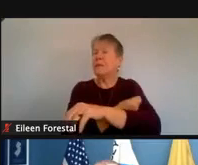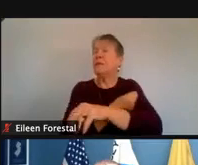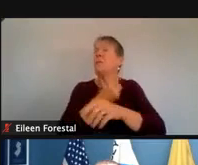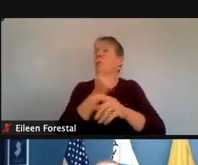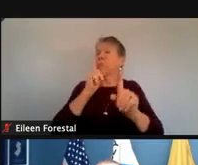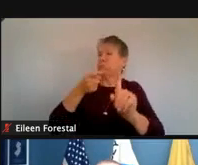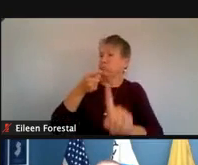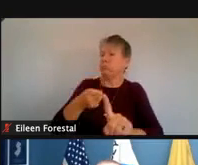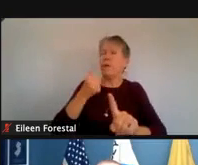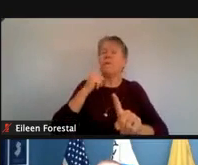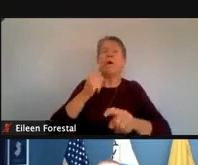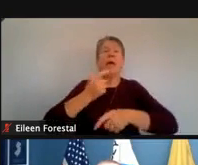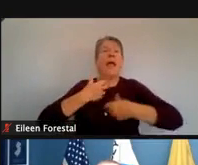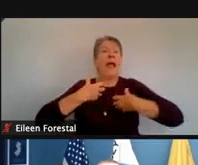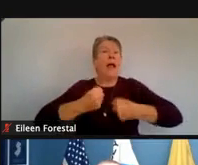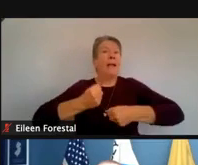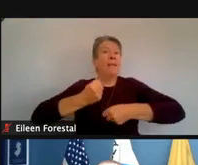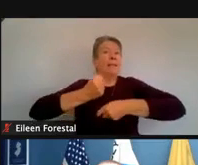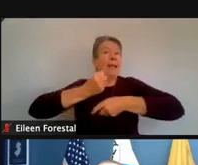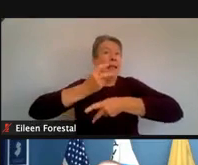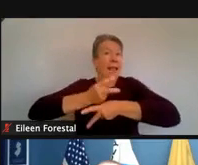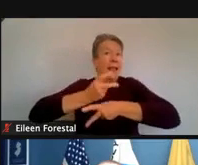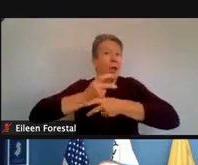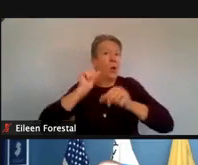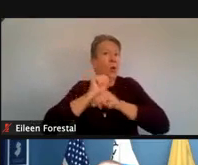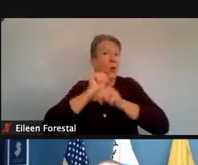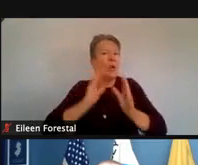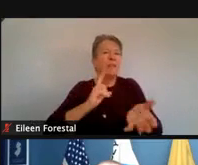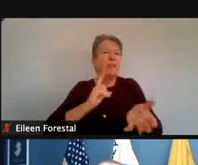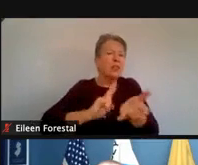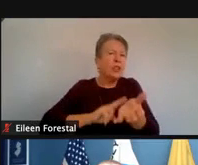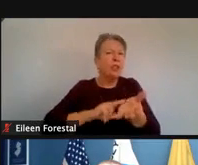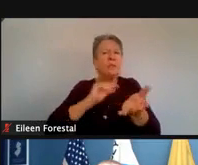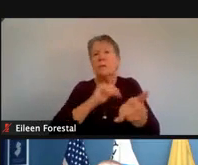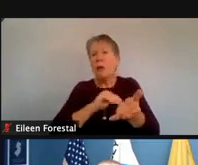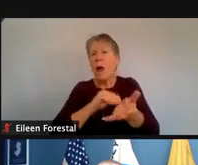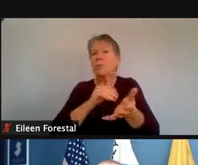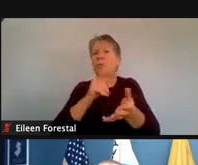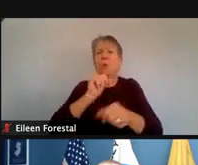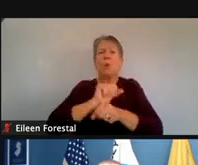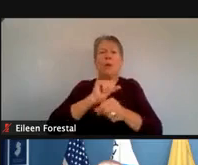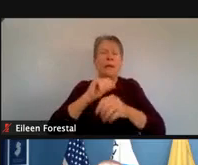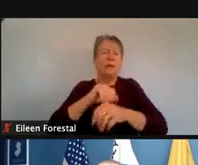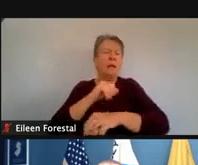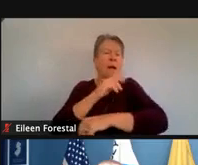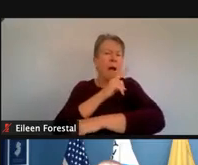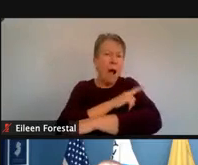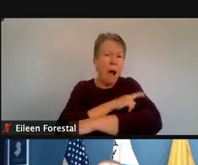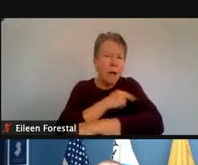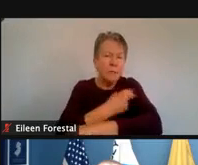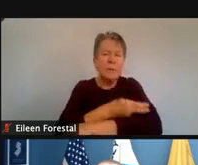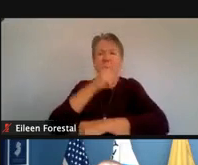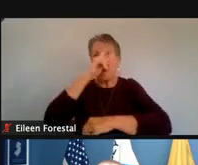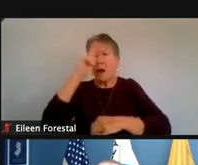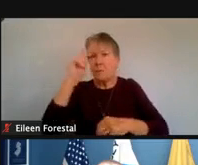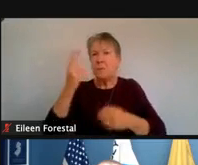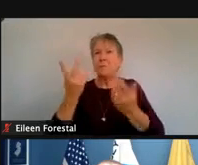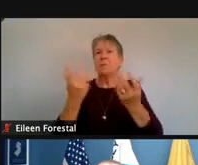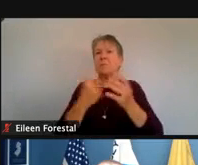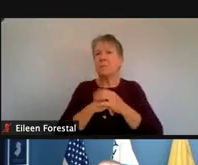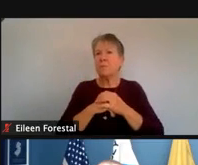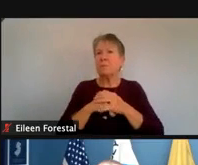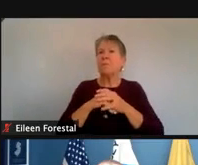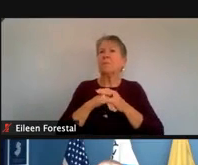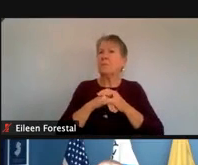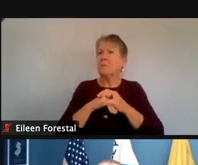workers, or for individuals at risk, including those 65 and older. Our understanding is that shortly after the